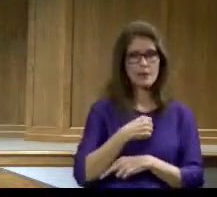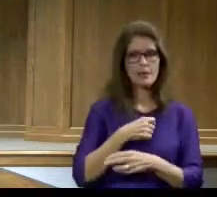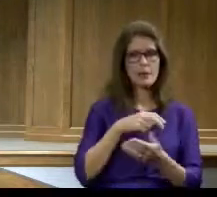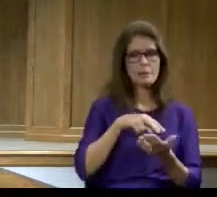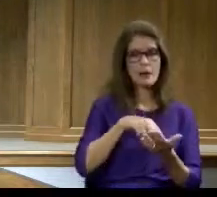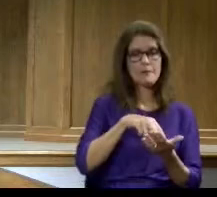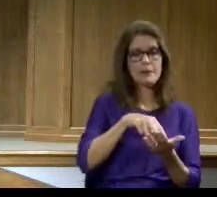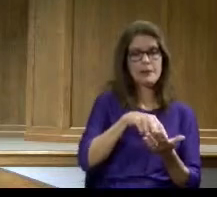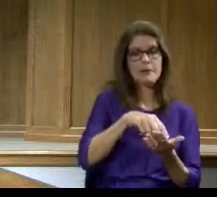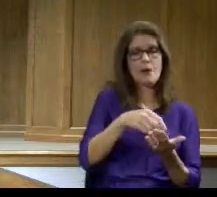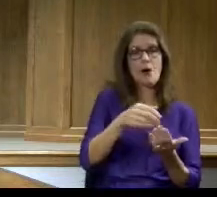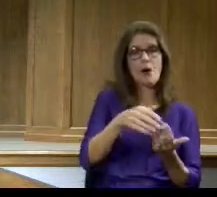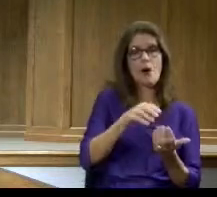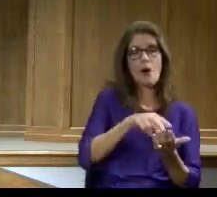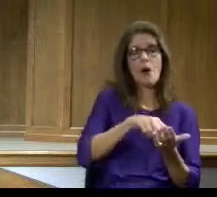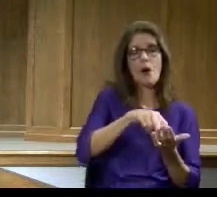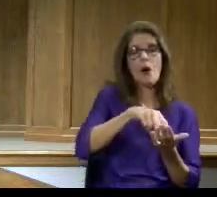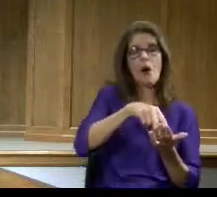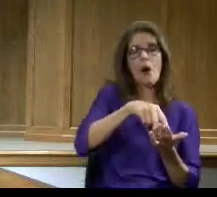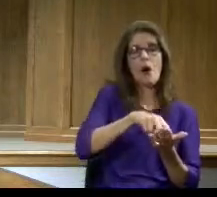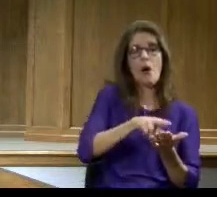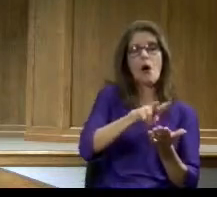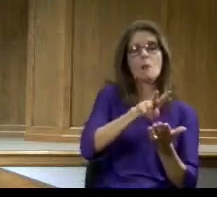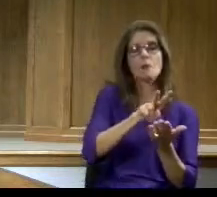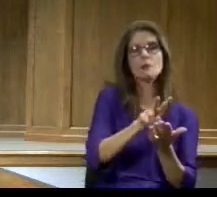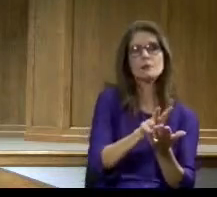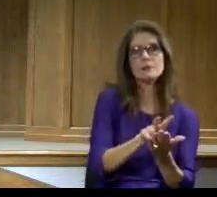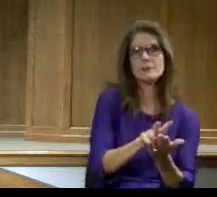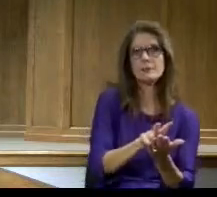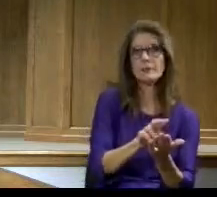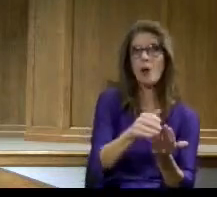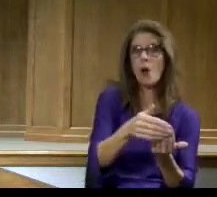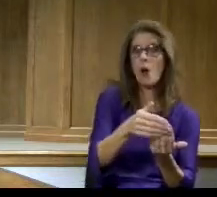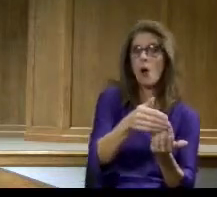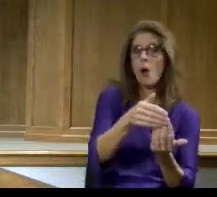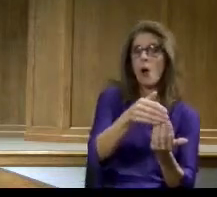I don't know a lot of you, but let me tell you what I do know.